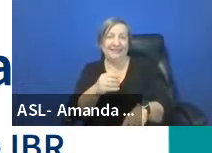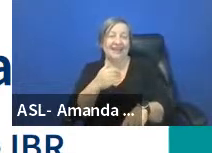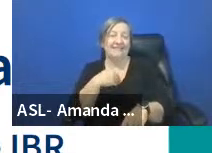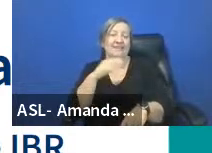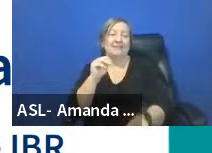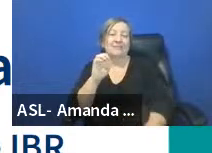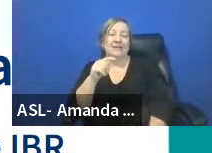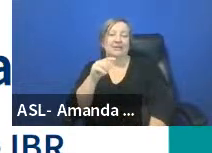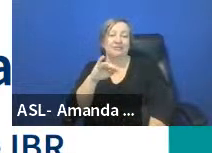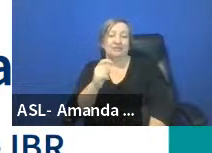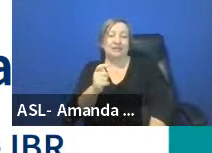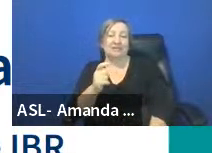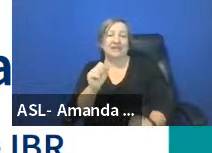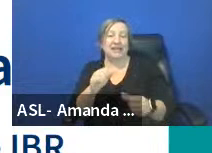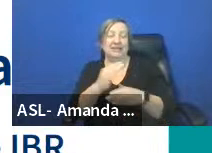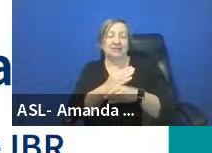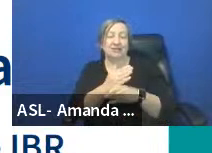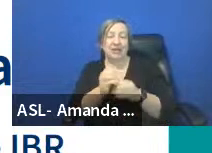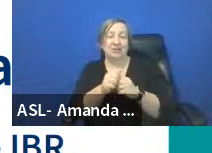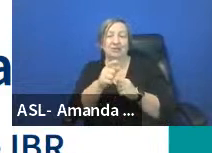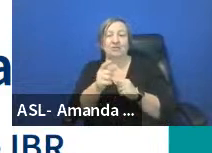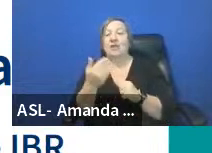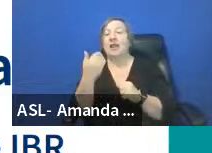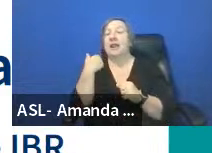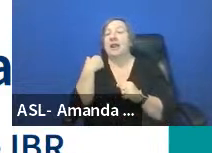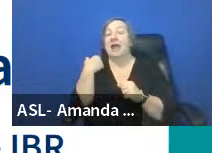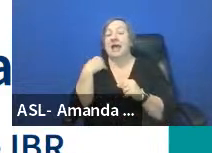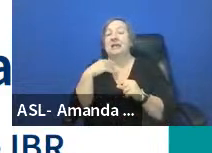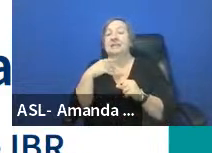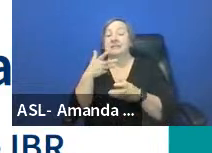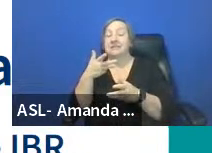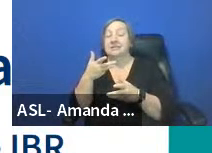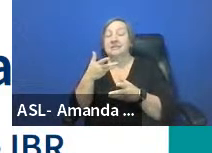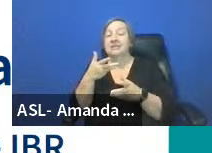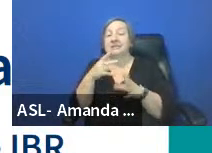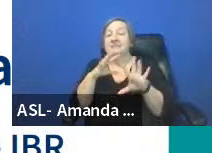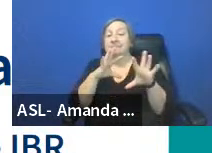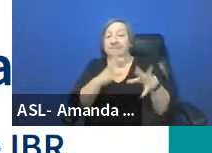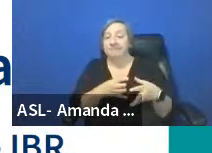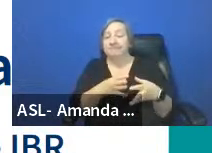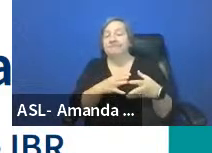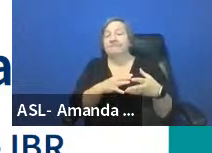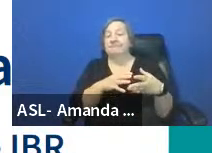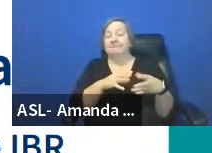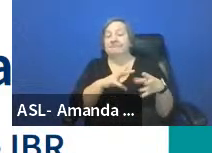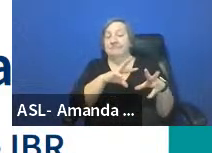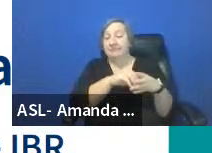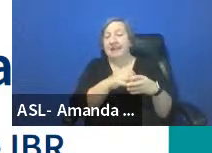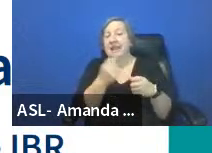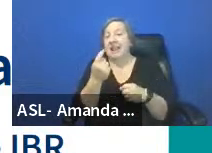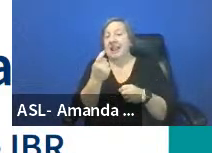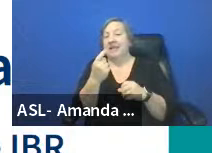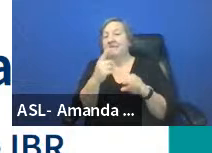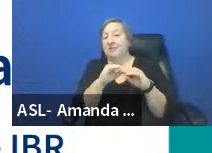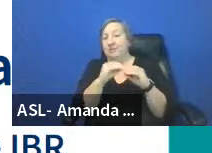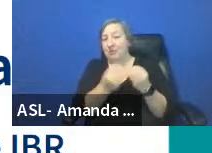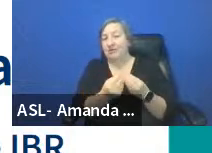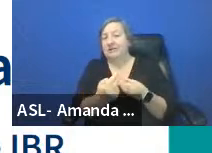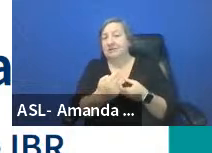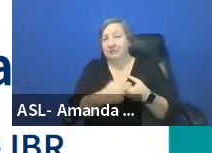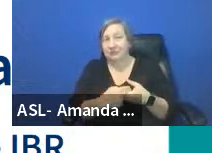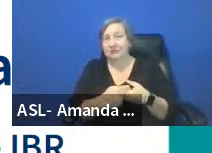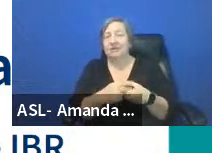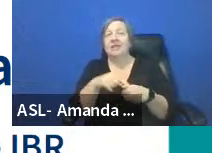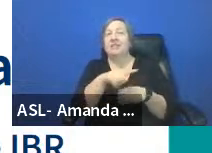metrics I can share with you all. So our last round of engagement, we had 11 different organizations that we worked with.